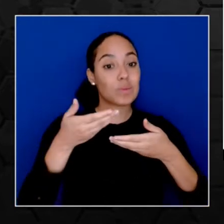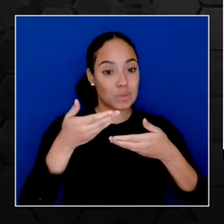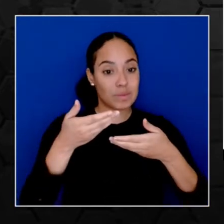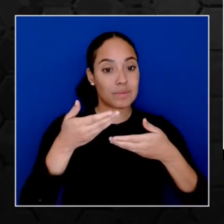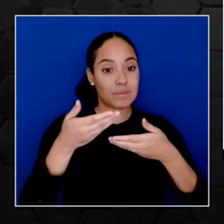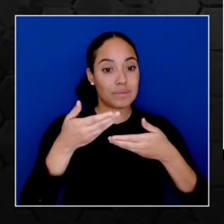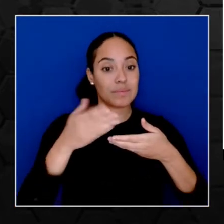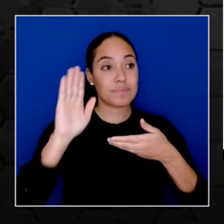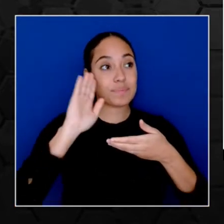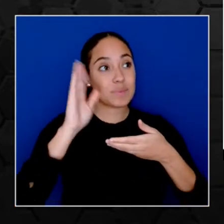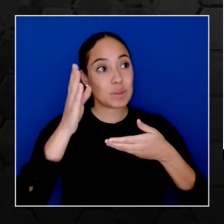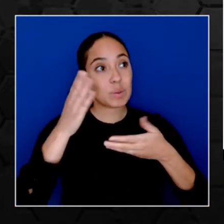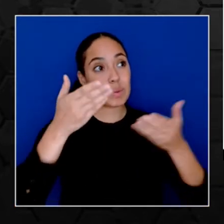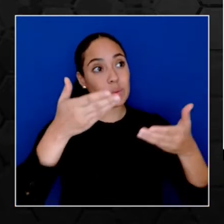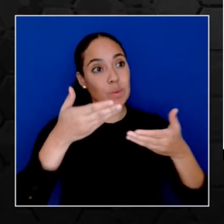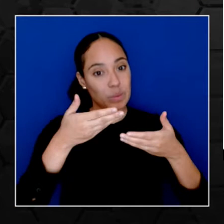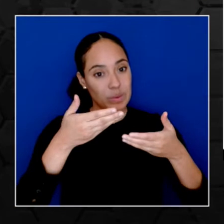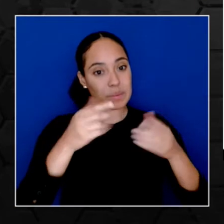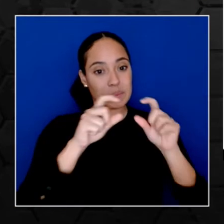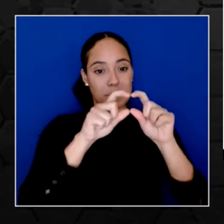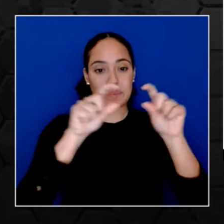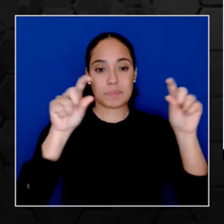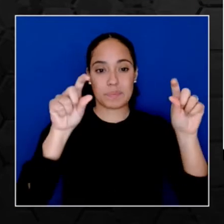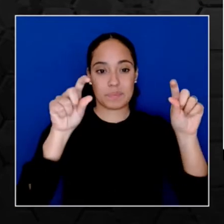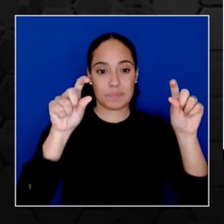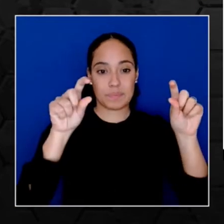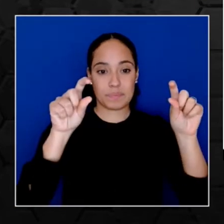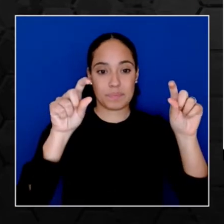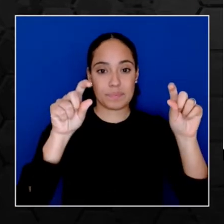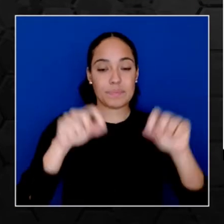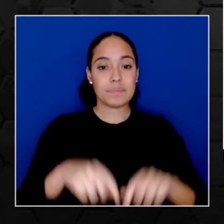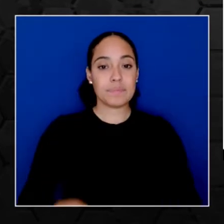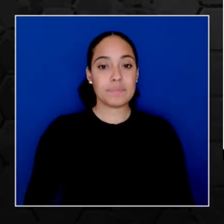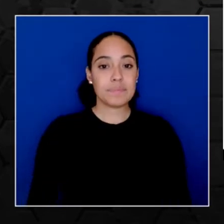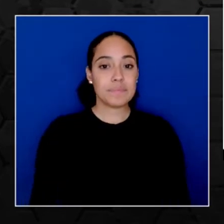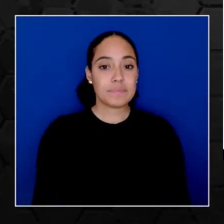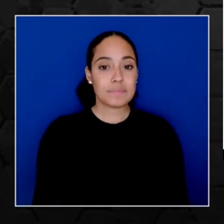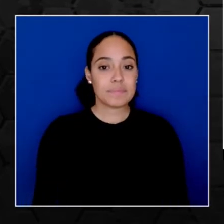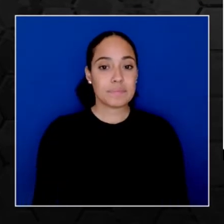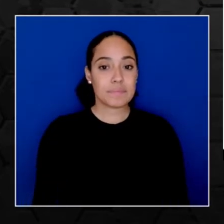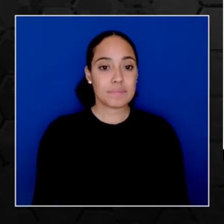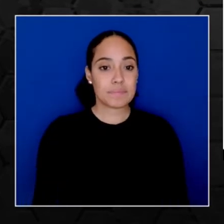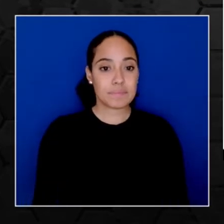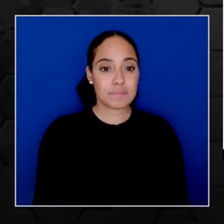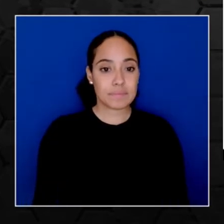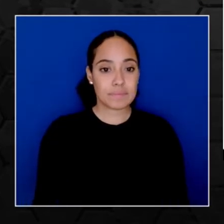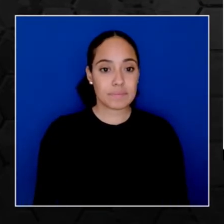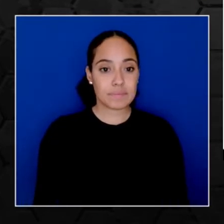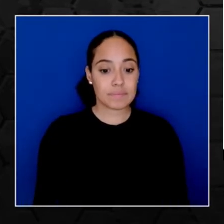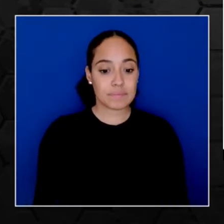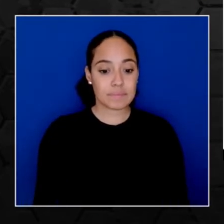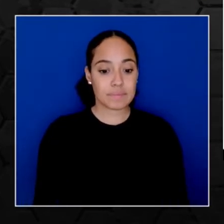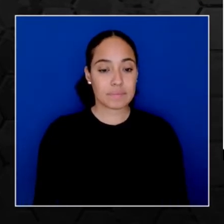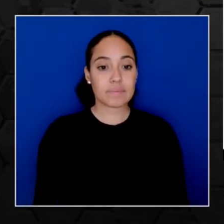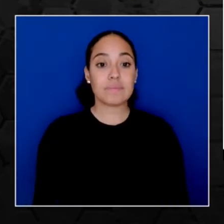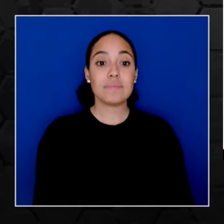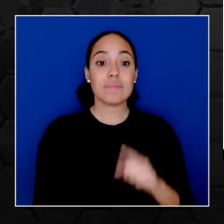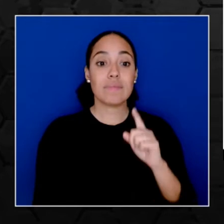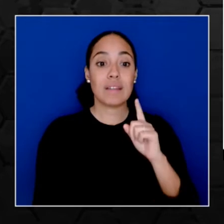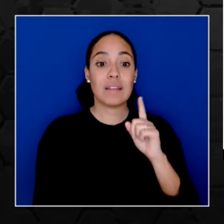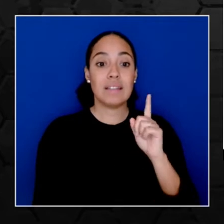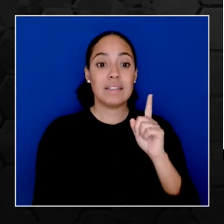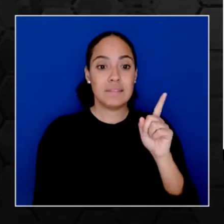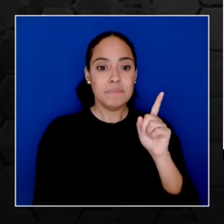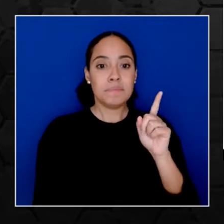hello, welcome to the general checkup. And this particular interrupting scenario is only for taking the vitals from the